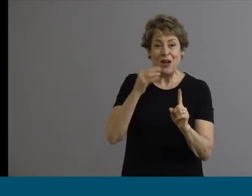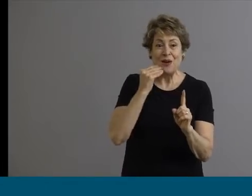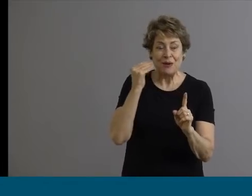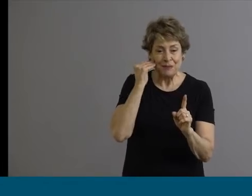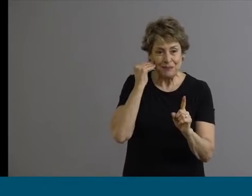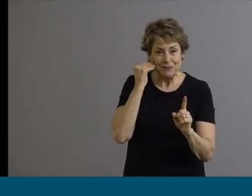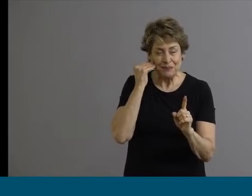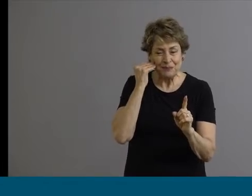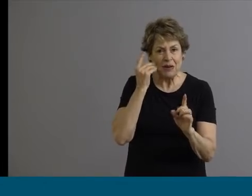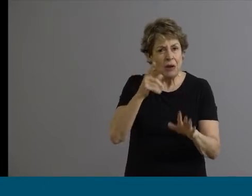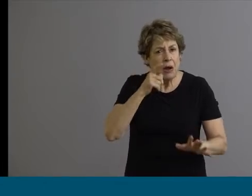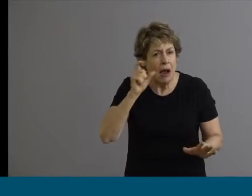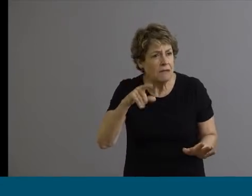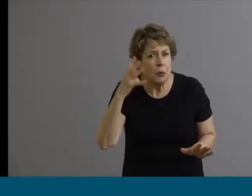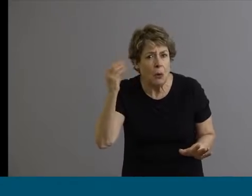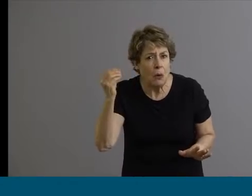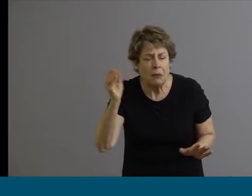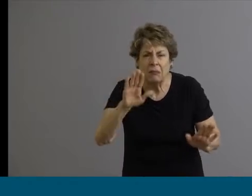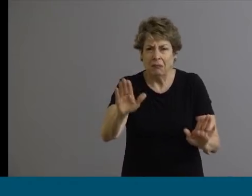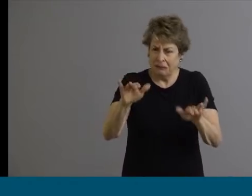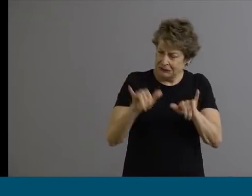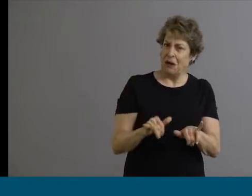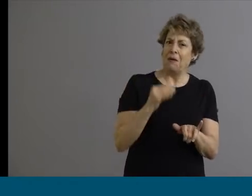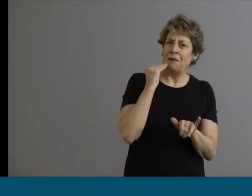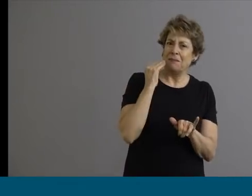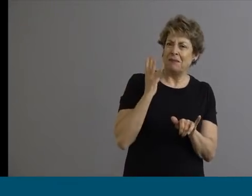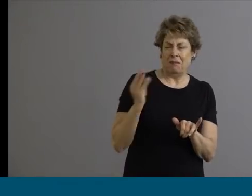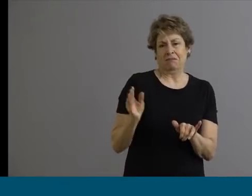These are the latest numbers in Arizona: